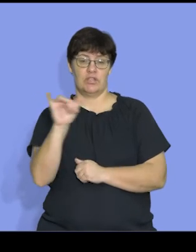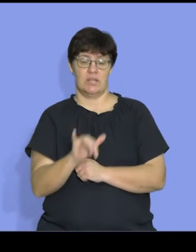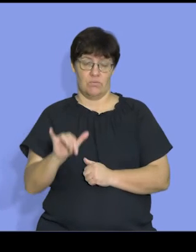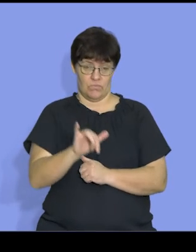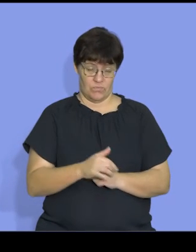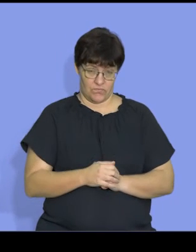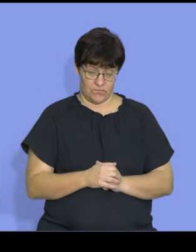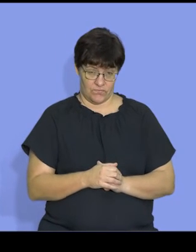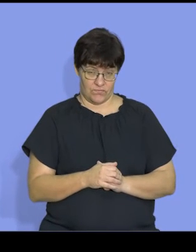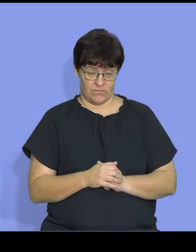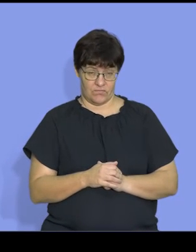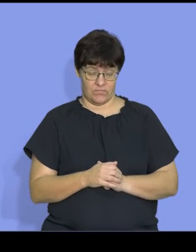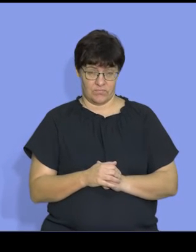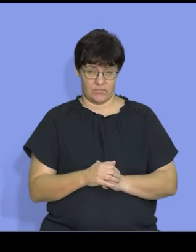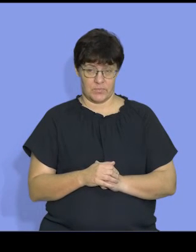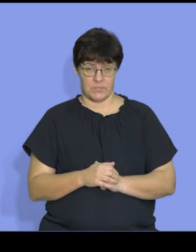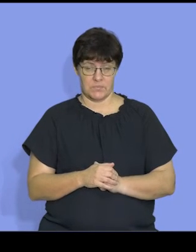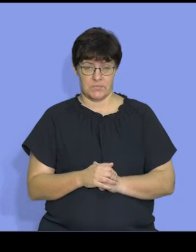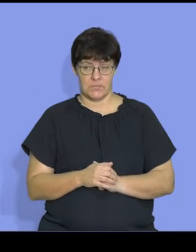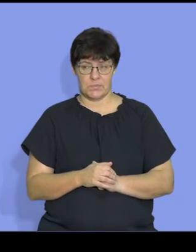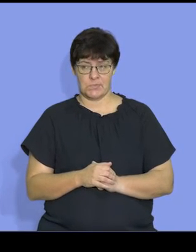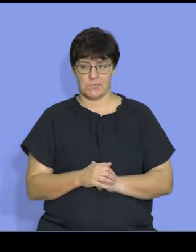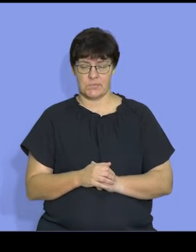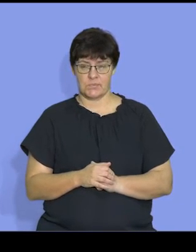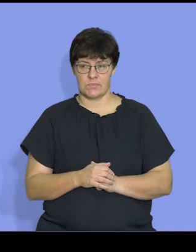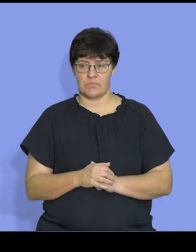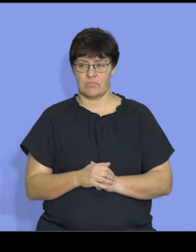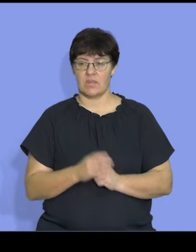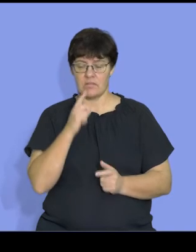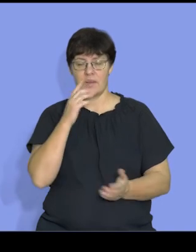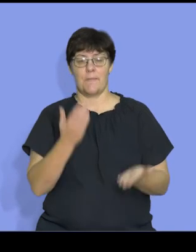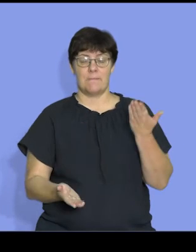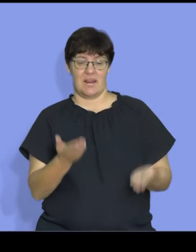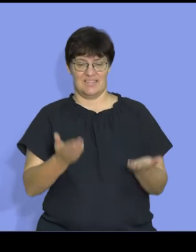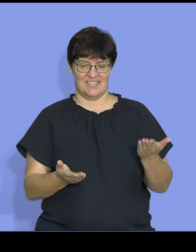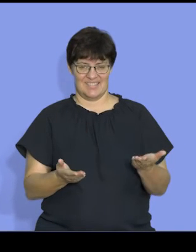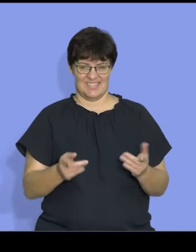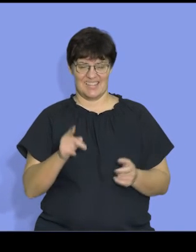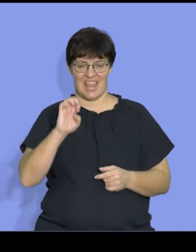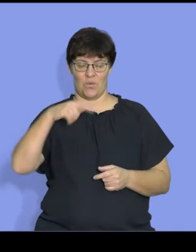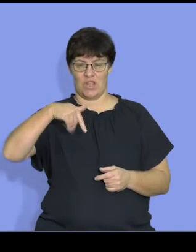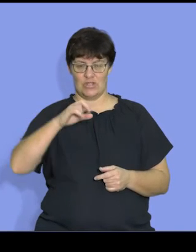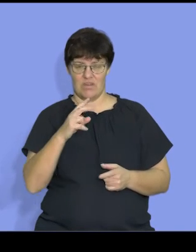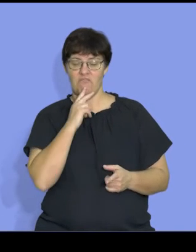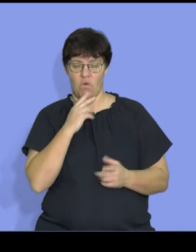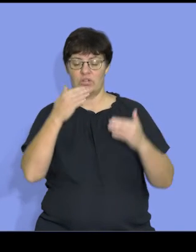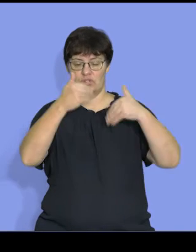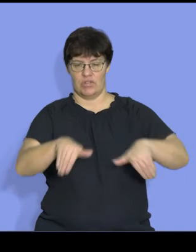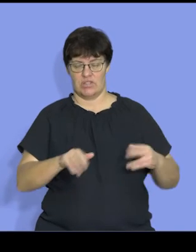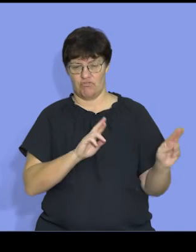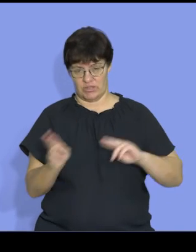Okay, that was the color change that takes place. And then, obviously, this is our balanced equation for the neutralization reaction that would